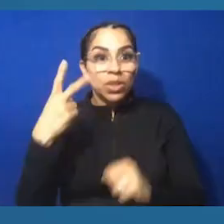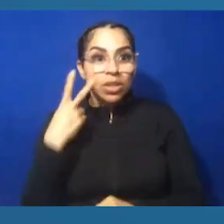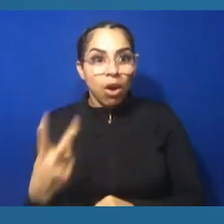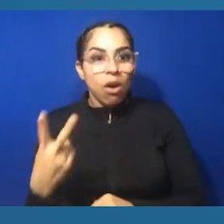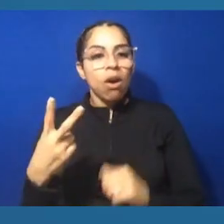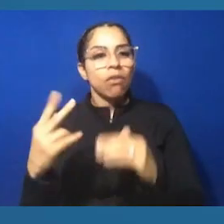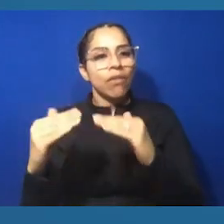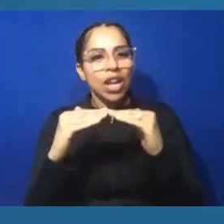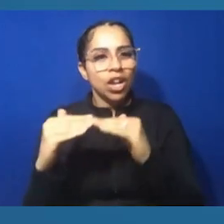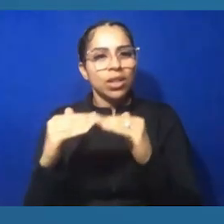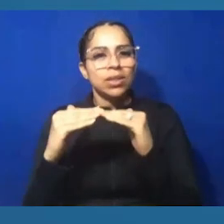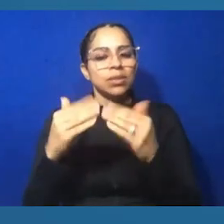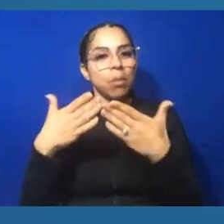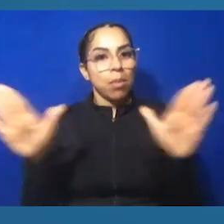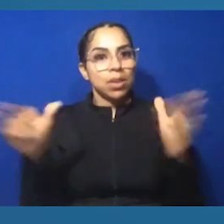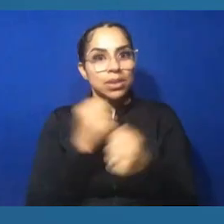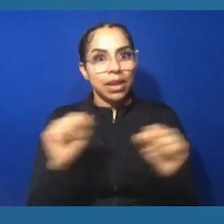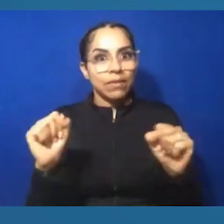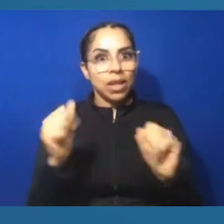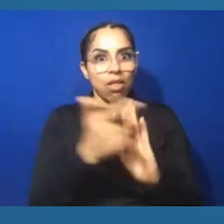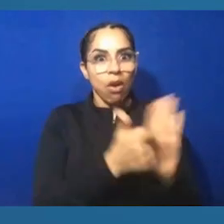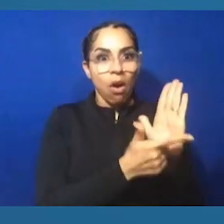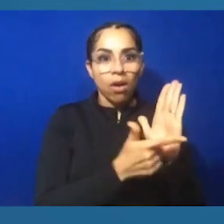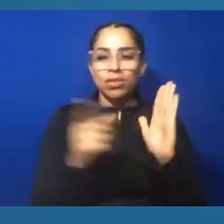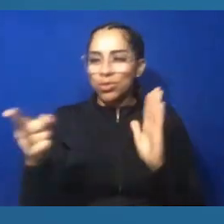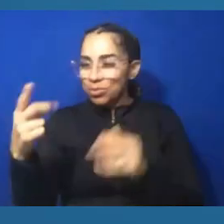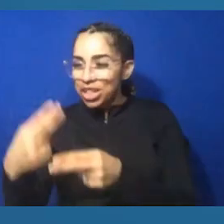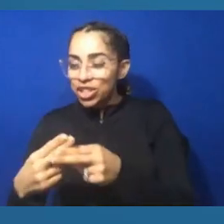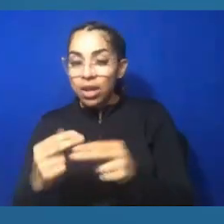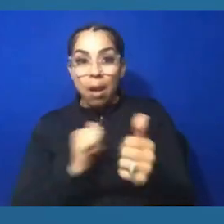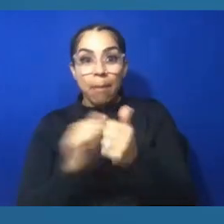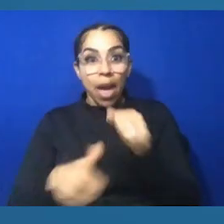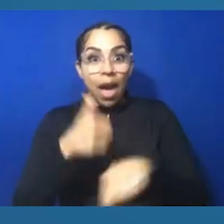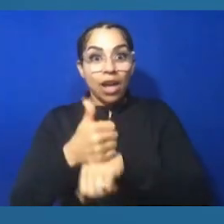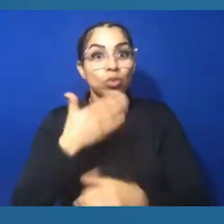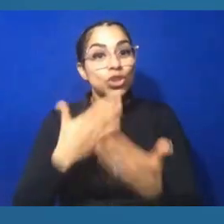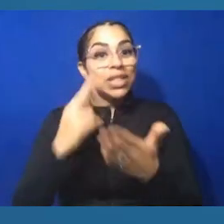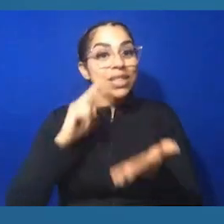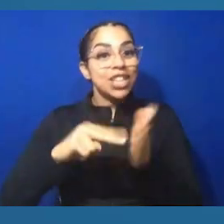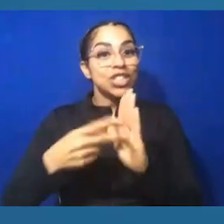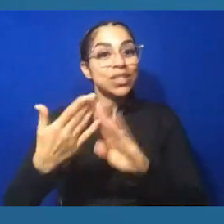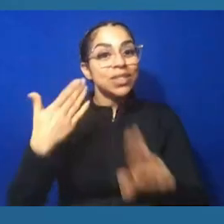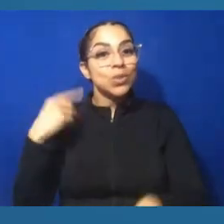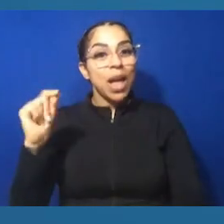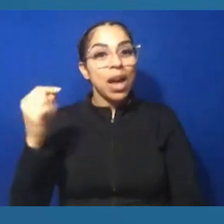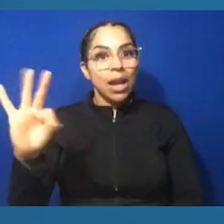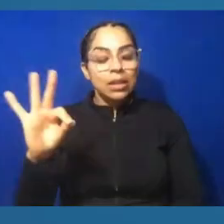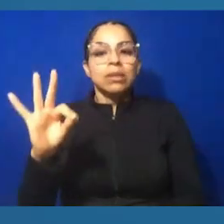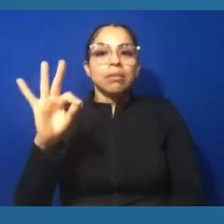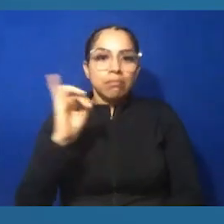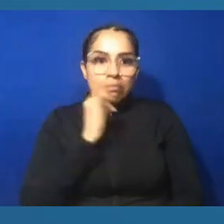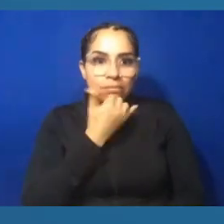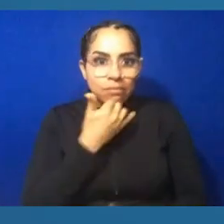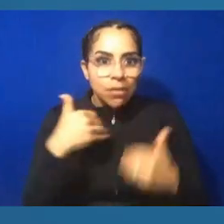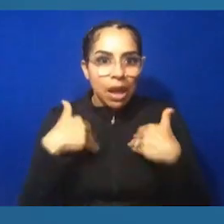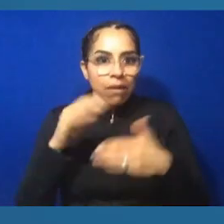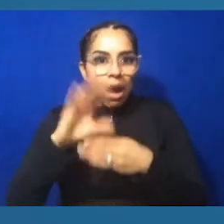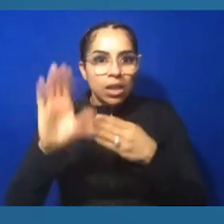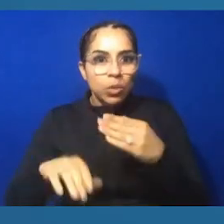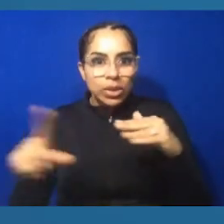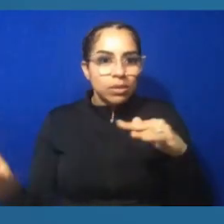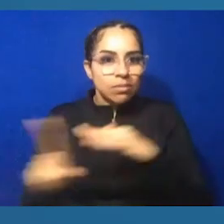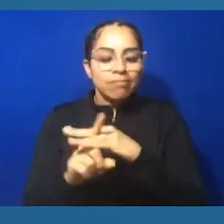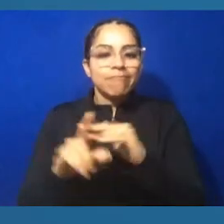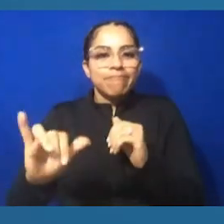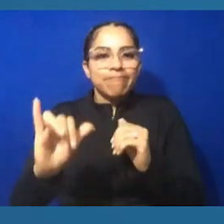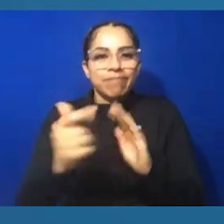as you said, passed with good intentions in 2019, but there have been some unintended consequences from them. And the way I described it